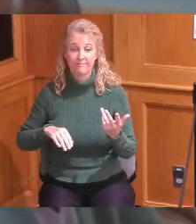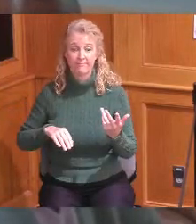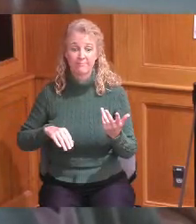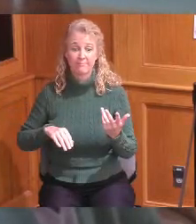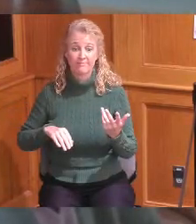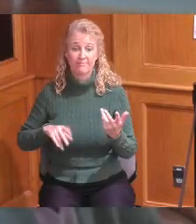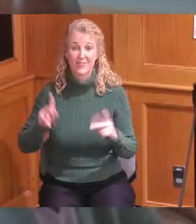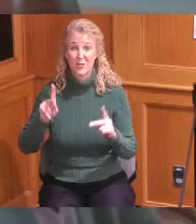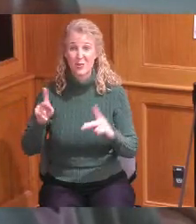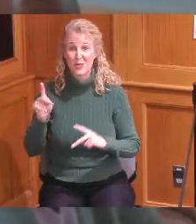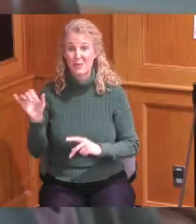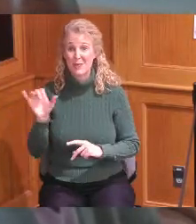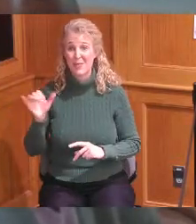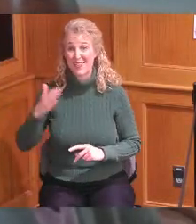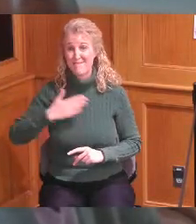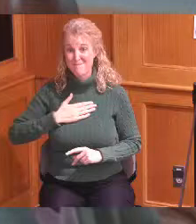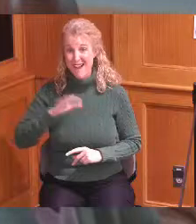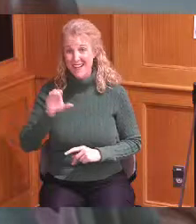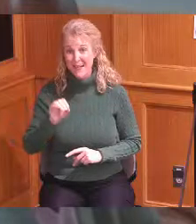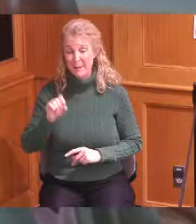like us and companies like us.